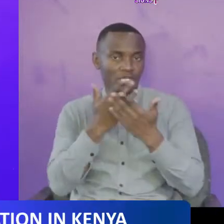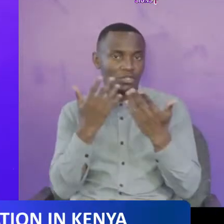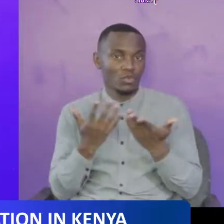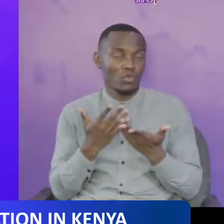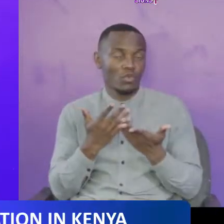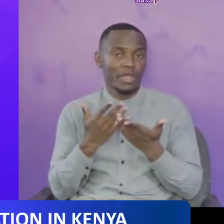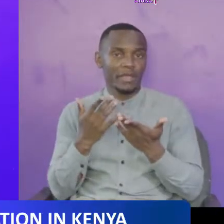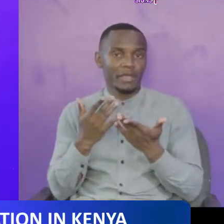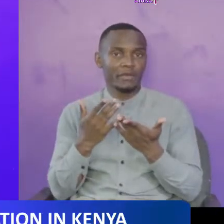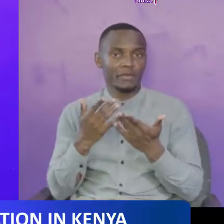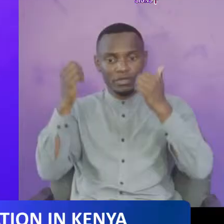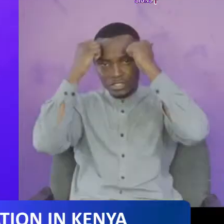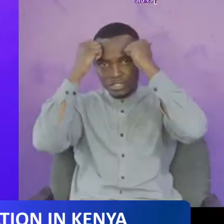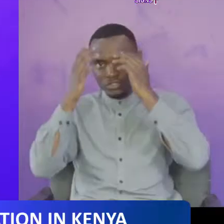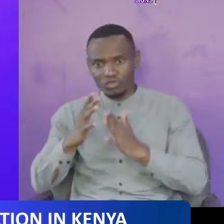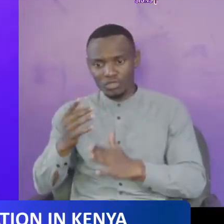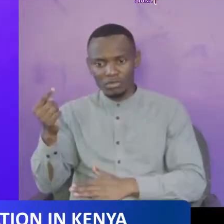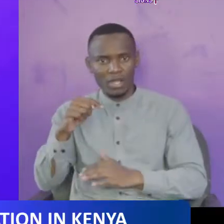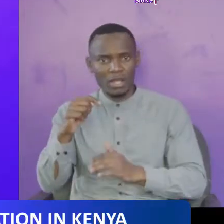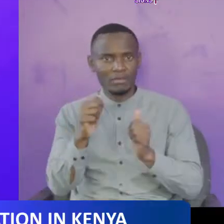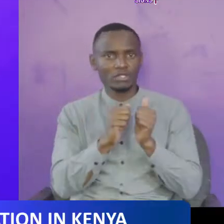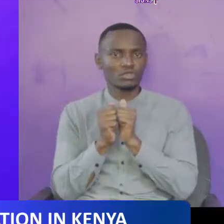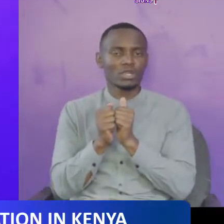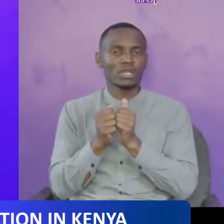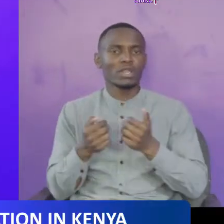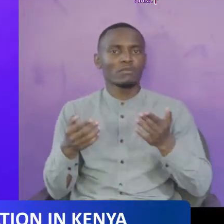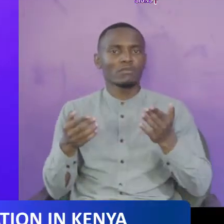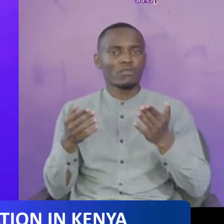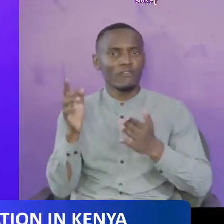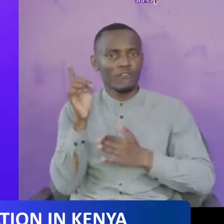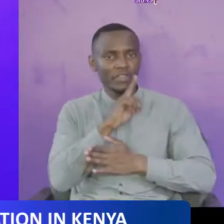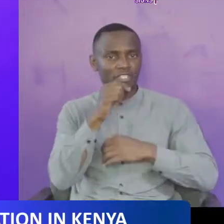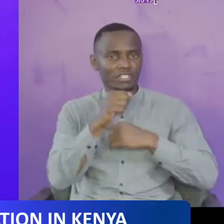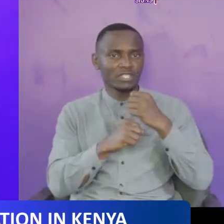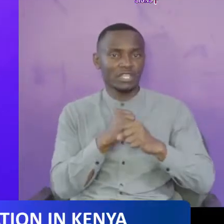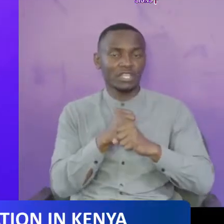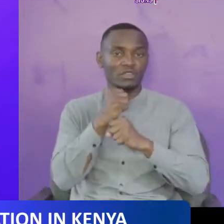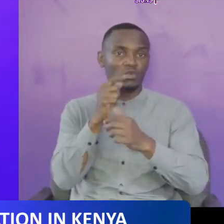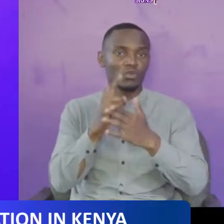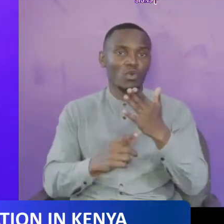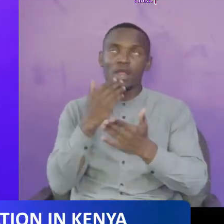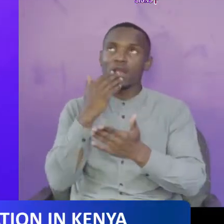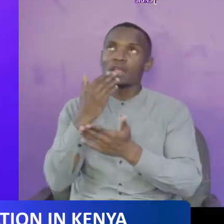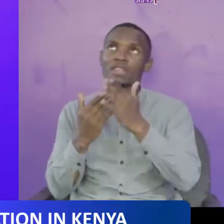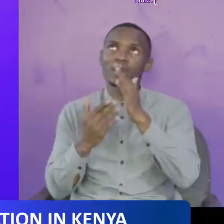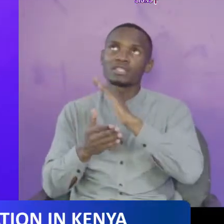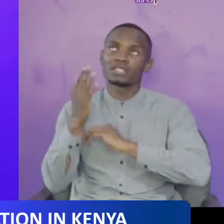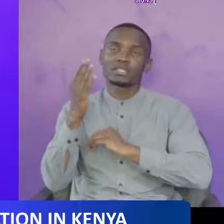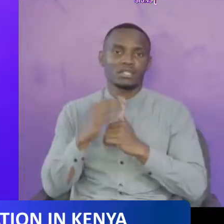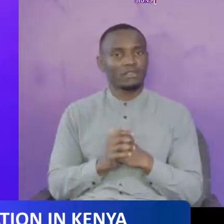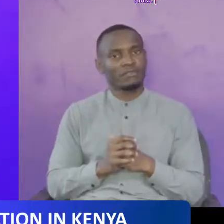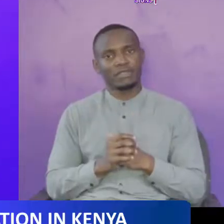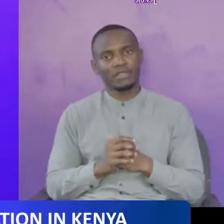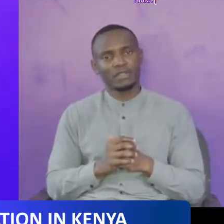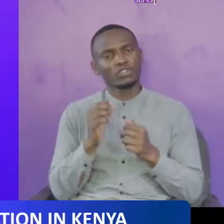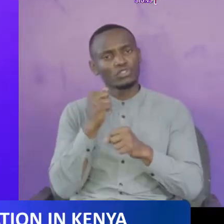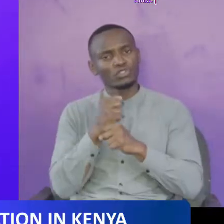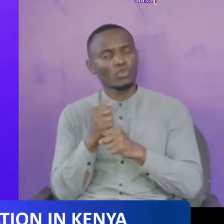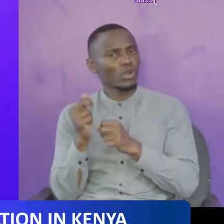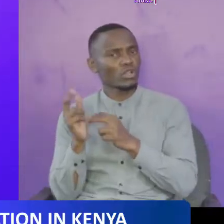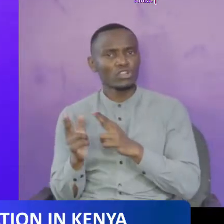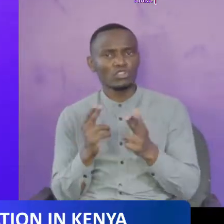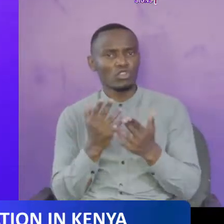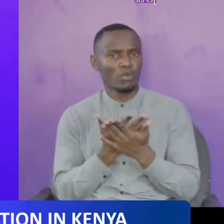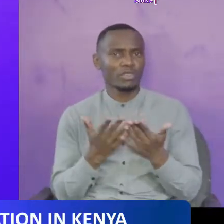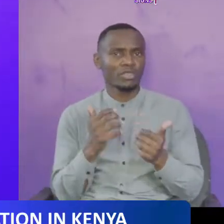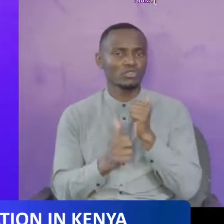of students have come together, they're closing the year, they're doing Thanksgiving, they're still doing the normal things that make life cohesive, that